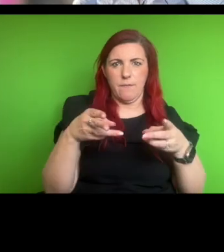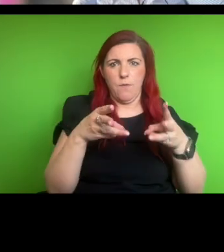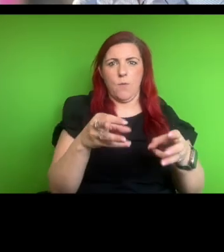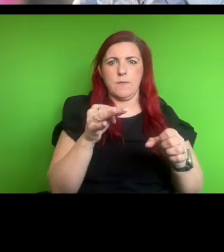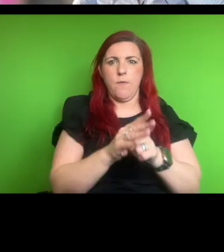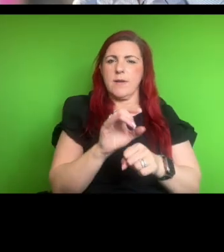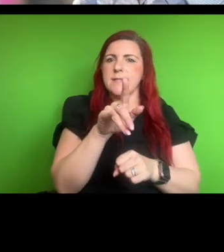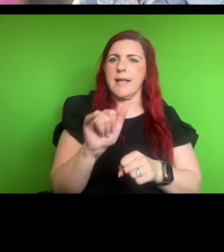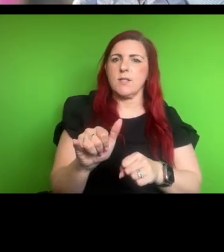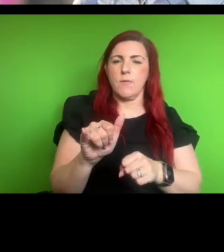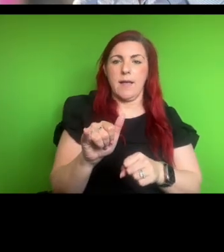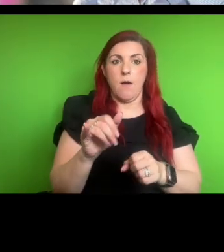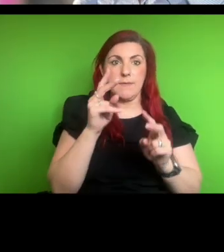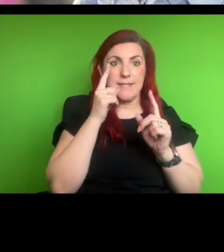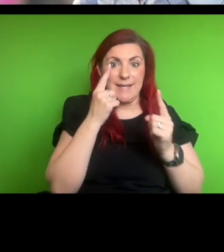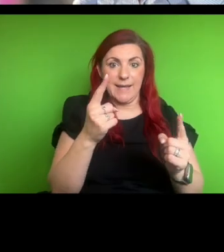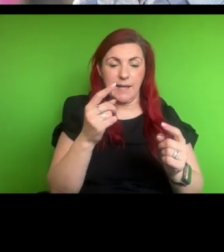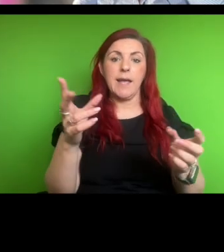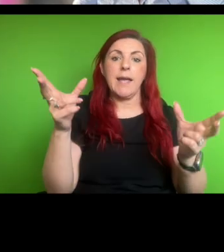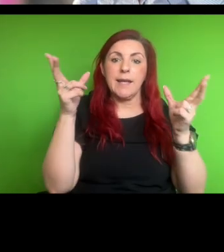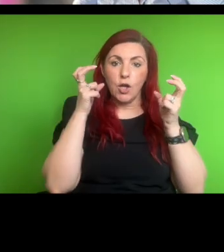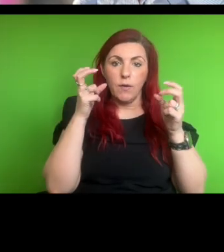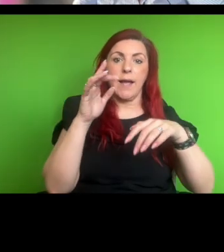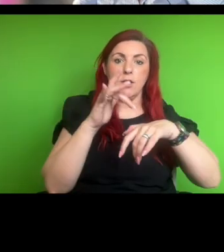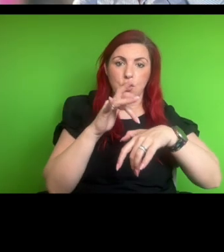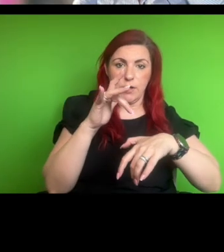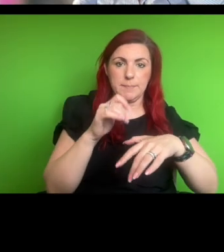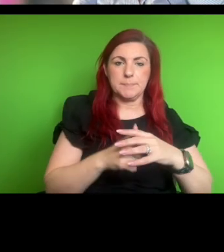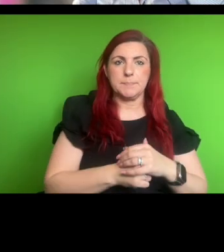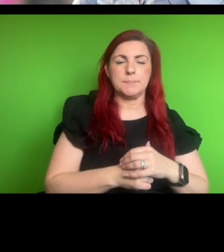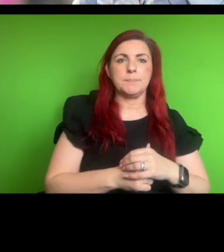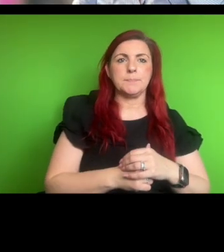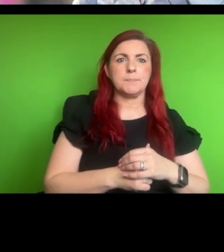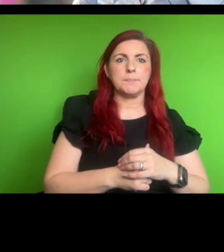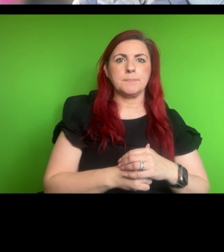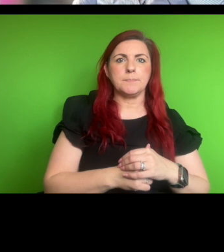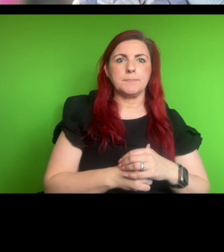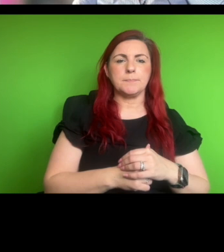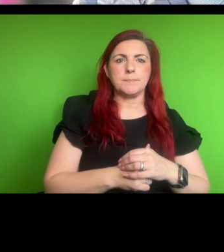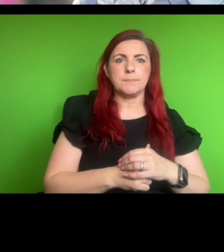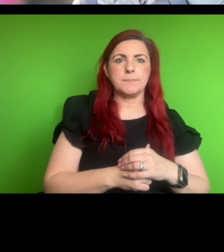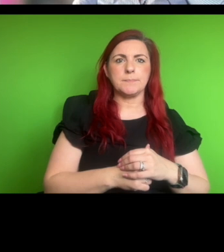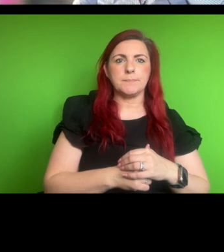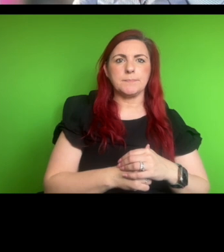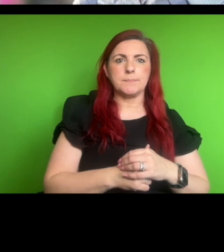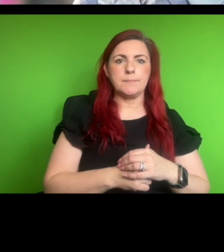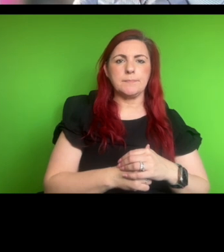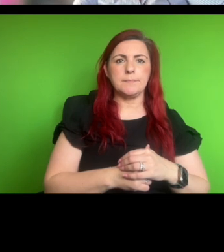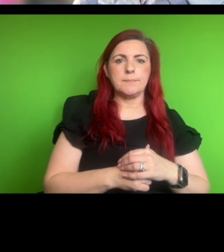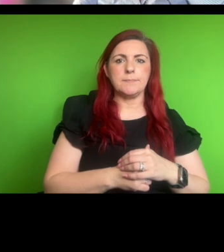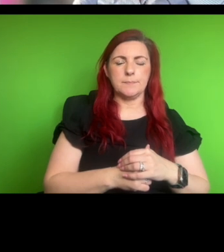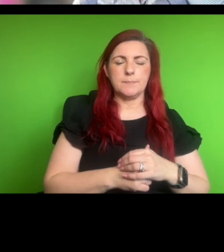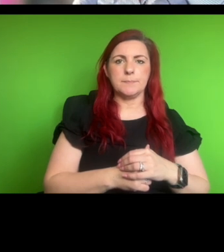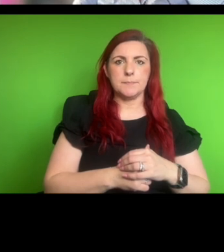hearing, and touch. Next slide. So to